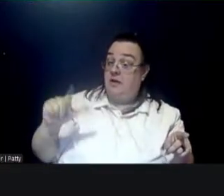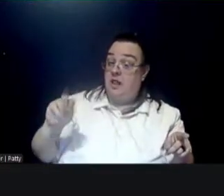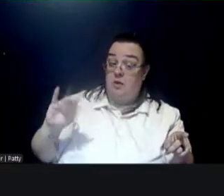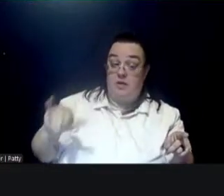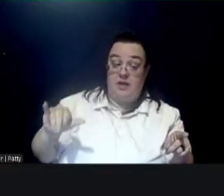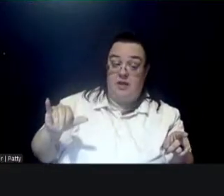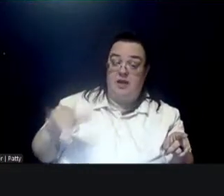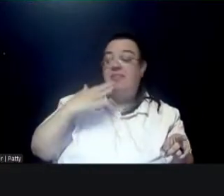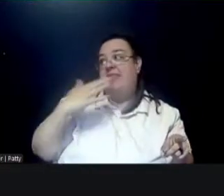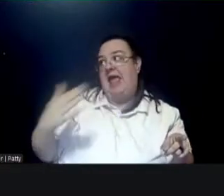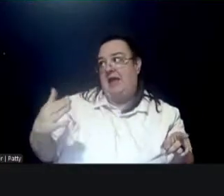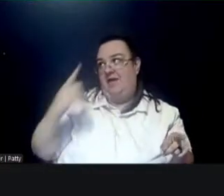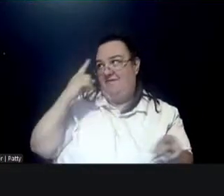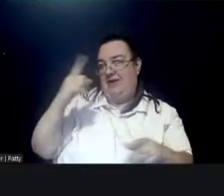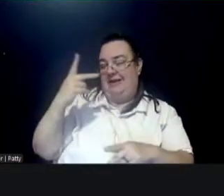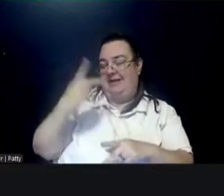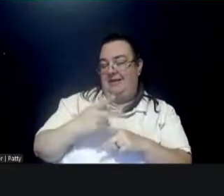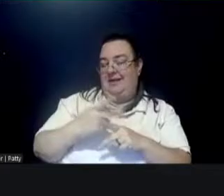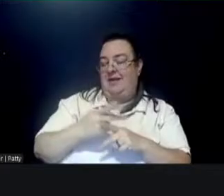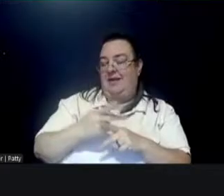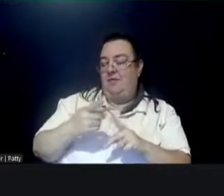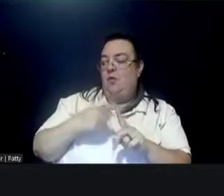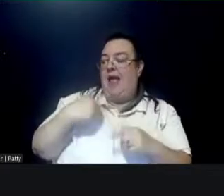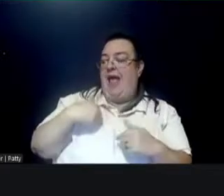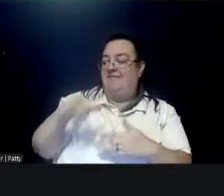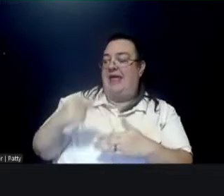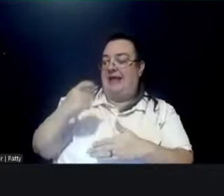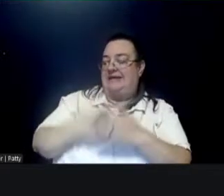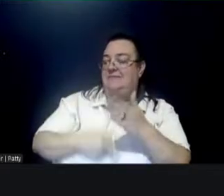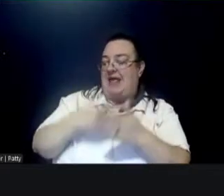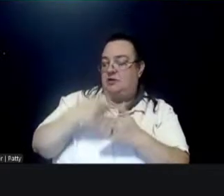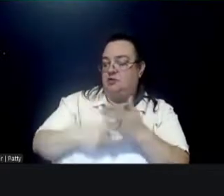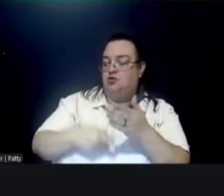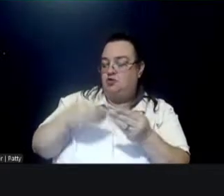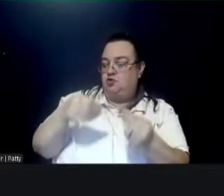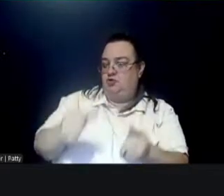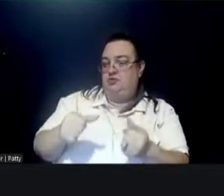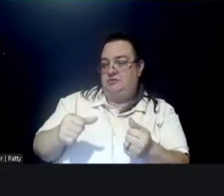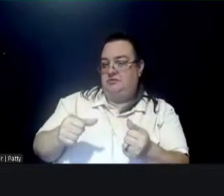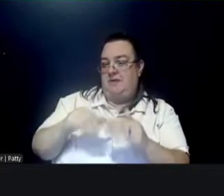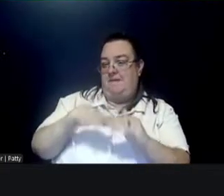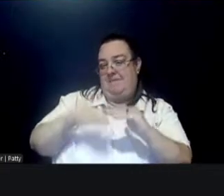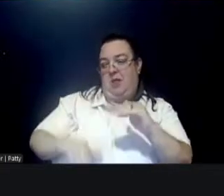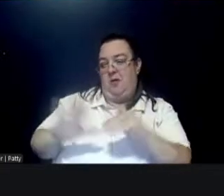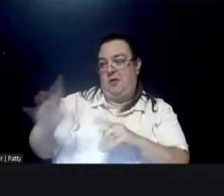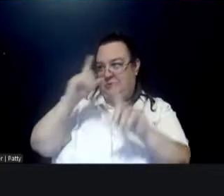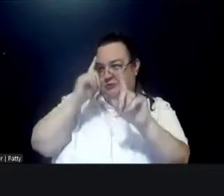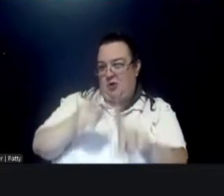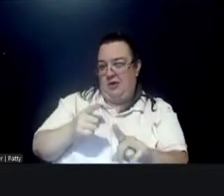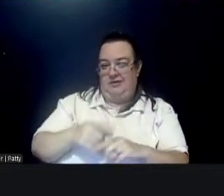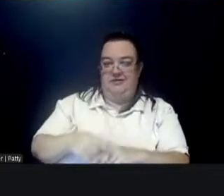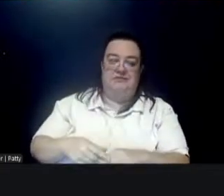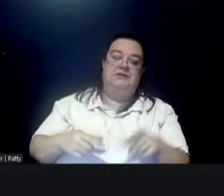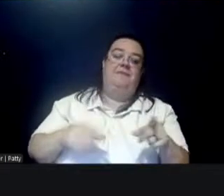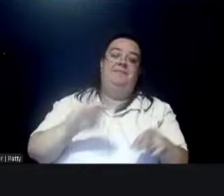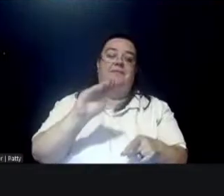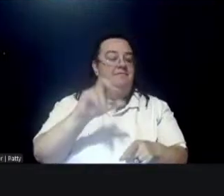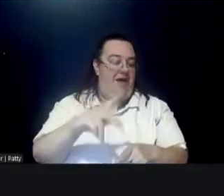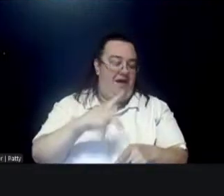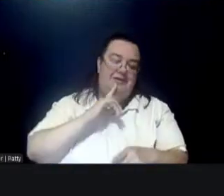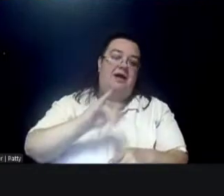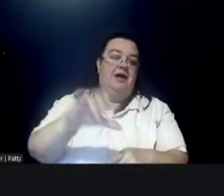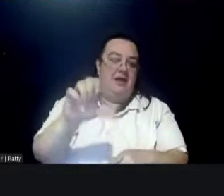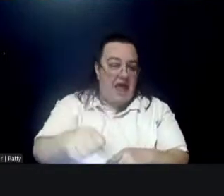for keeping the expenditures for having the expenditures track below their targets. Yeah. So I mean, I think at the